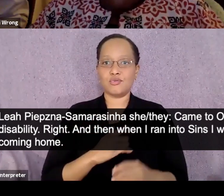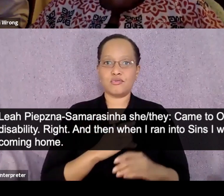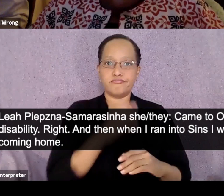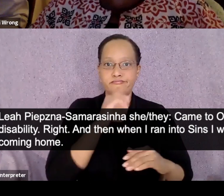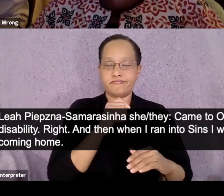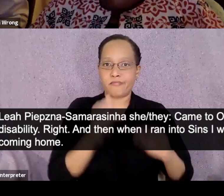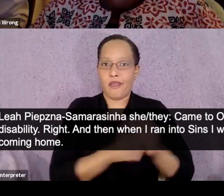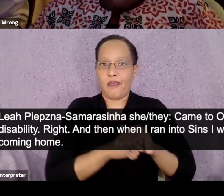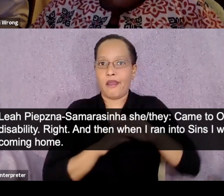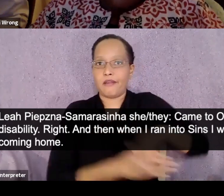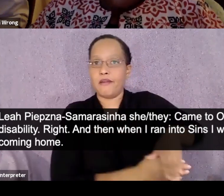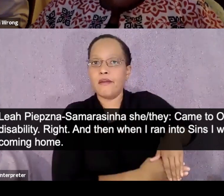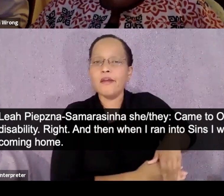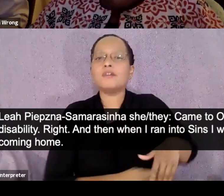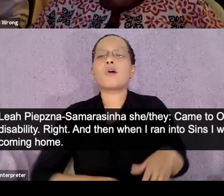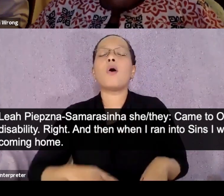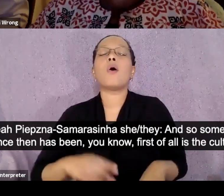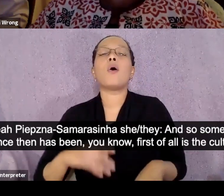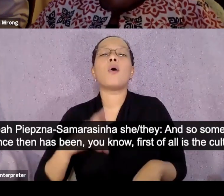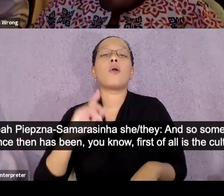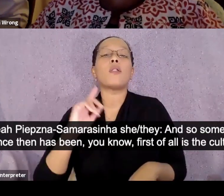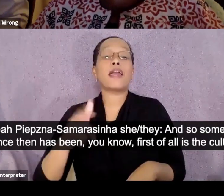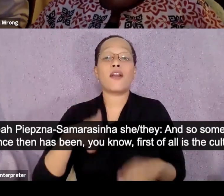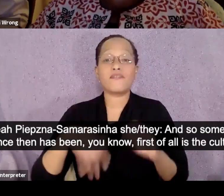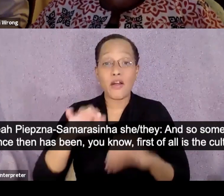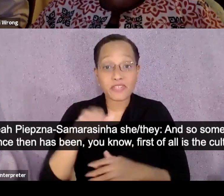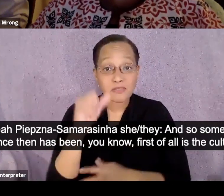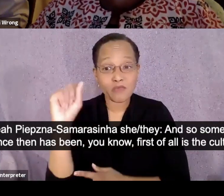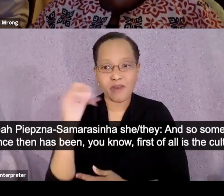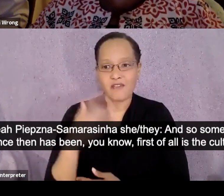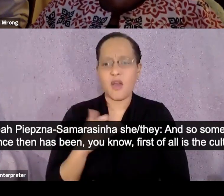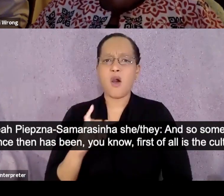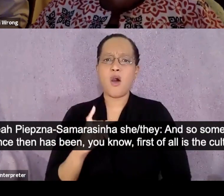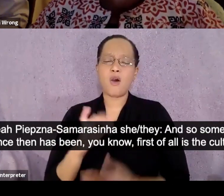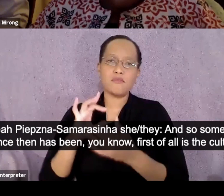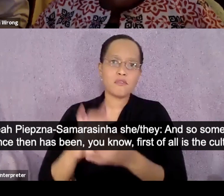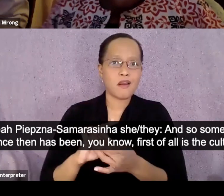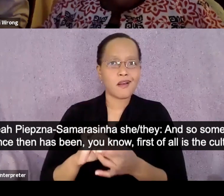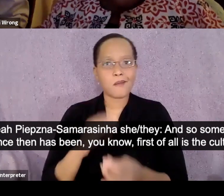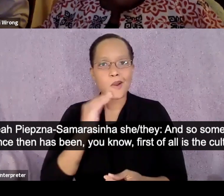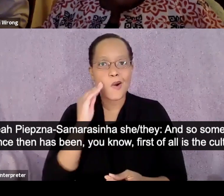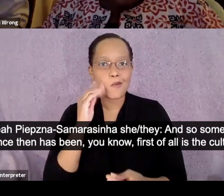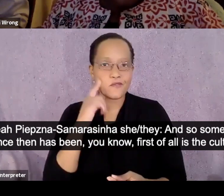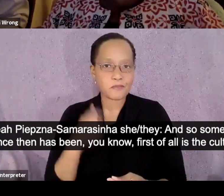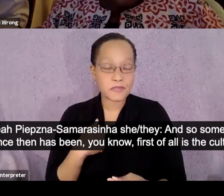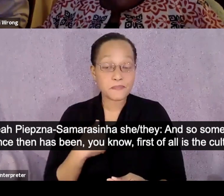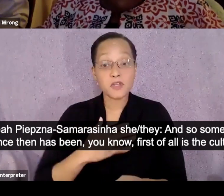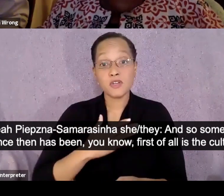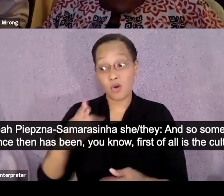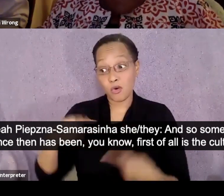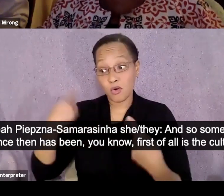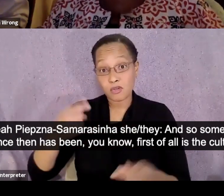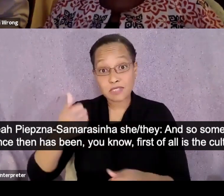that liberated zone. It was that coming home. And so some of the way I've seen my role in the past, 10 years